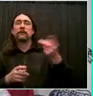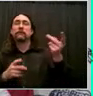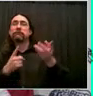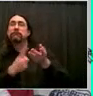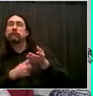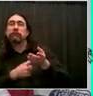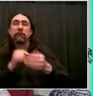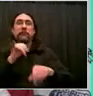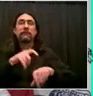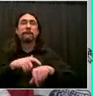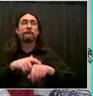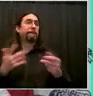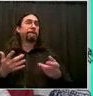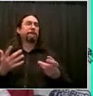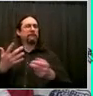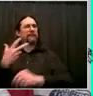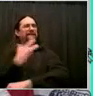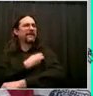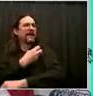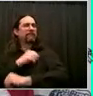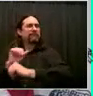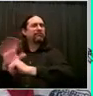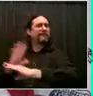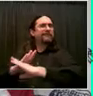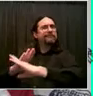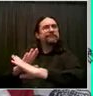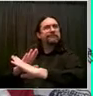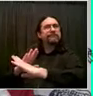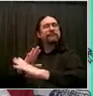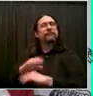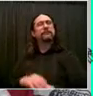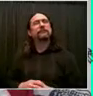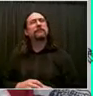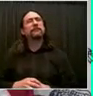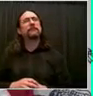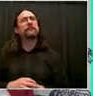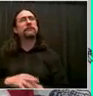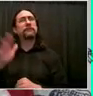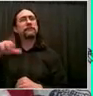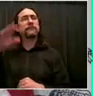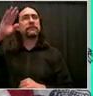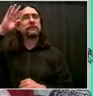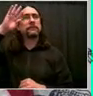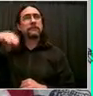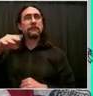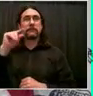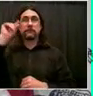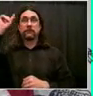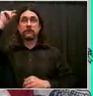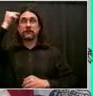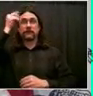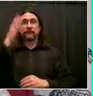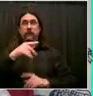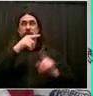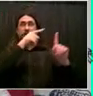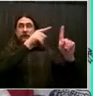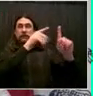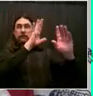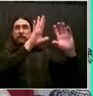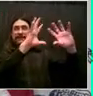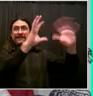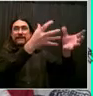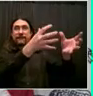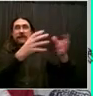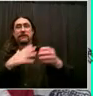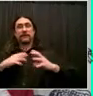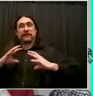teams keep talking and working together best possible, and our healthcare teams as well with the Albany healthcare team. And we're all going to